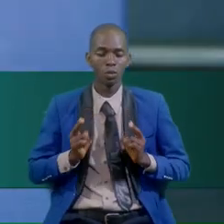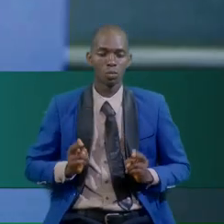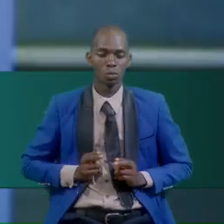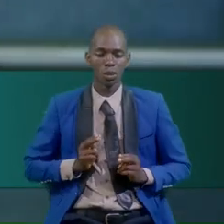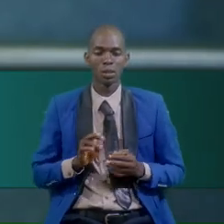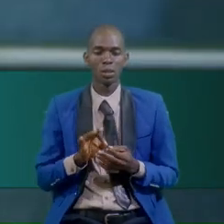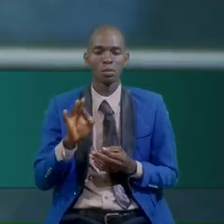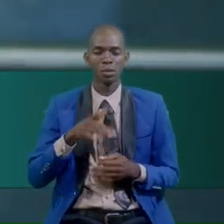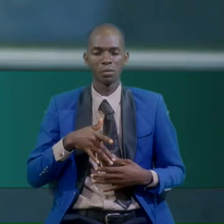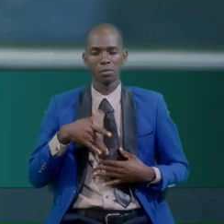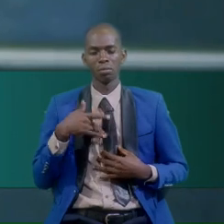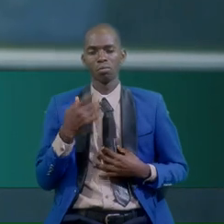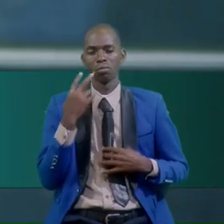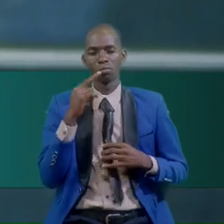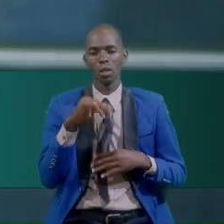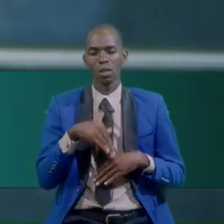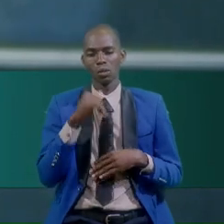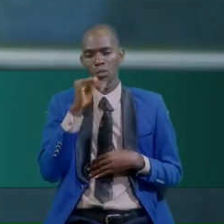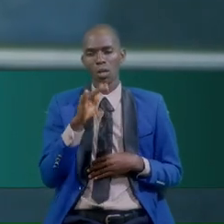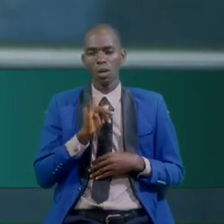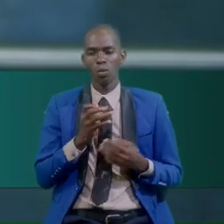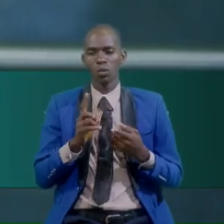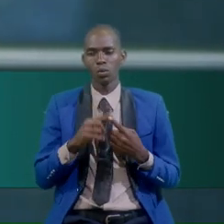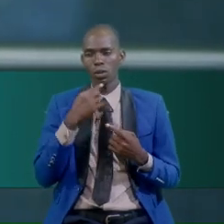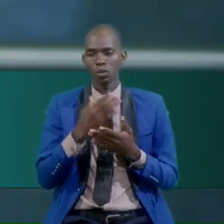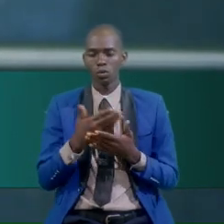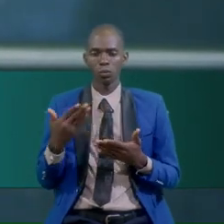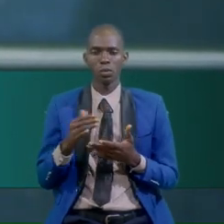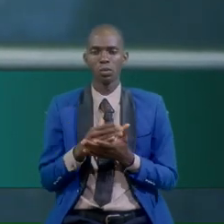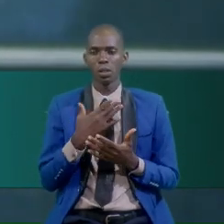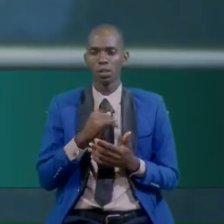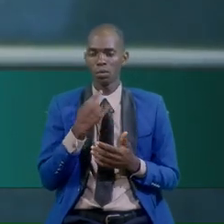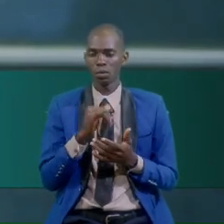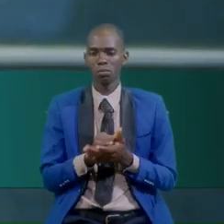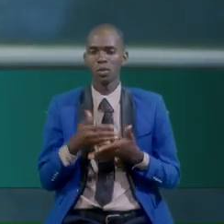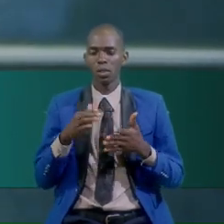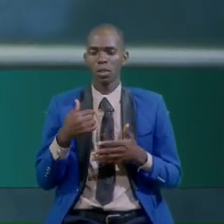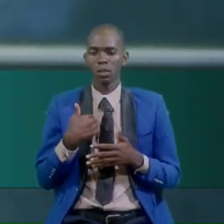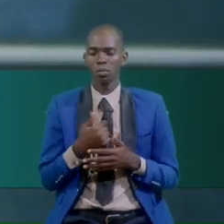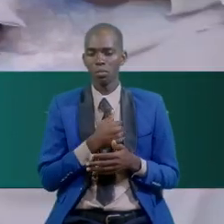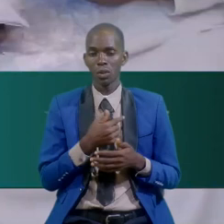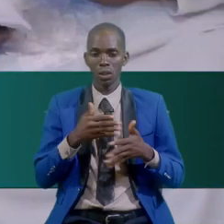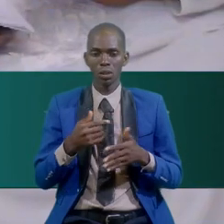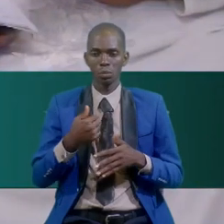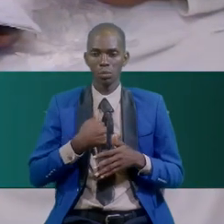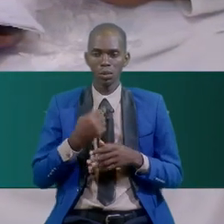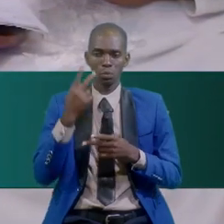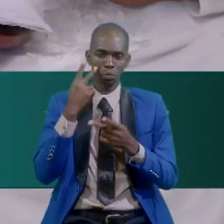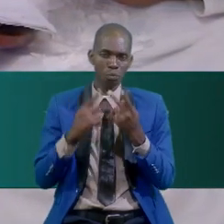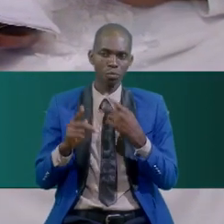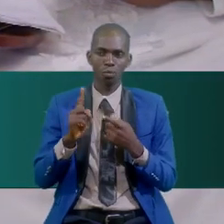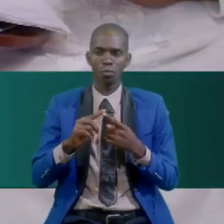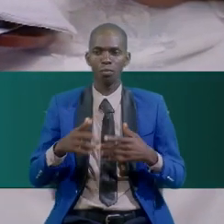the woman and I want to say something. And I say, let me prophesy into your life. That may just be the